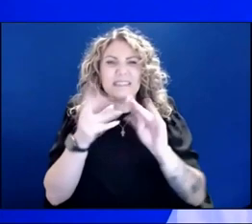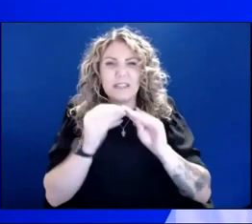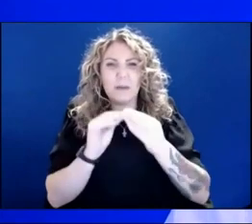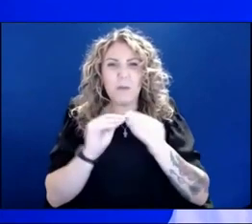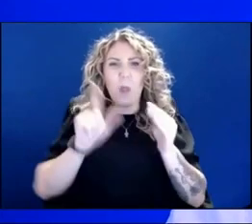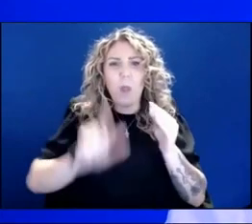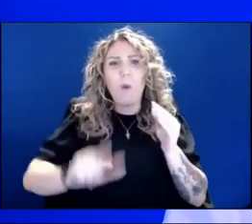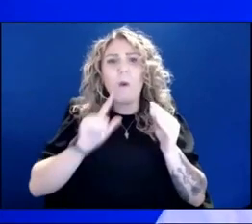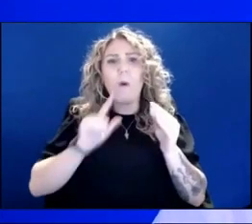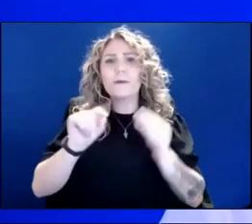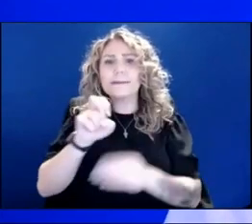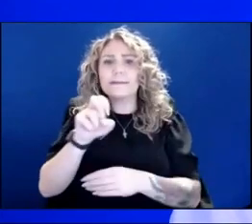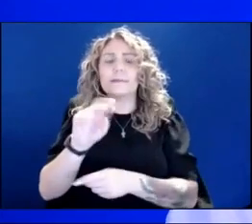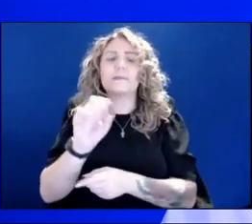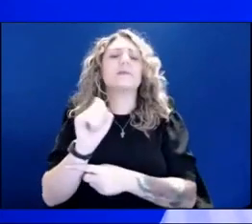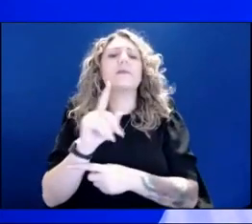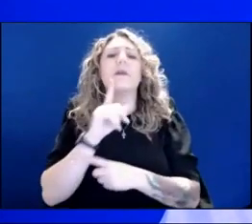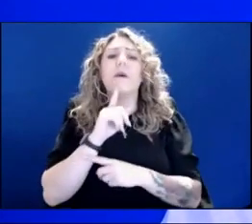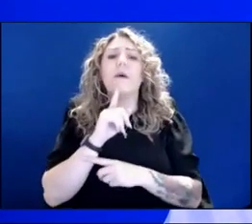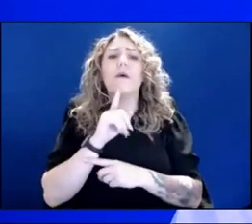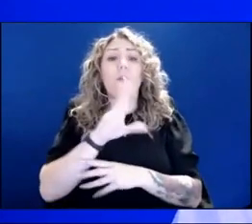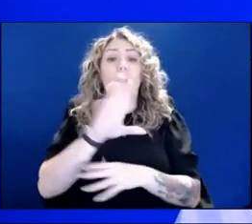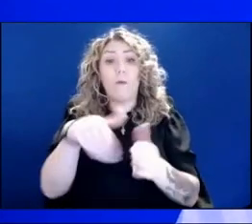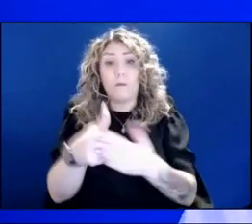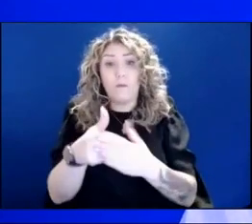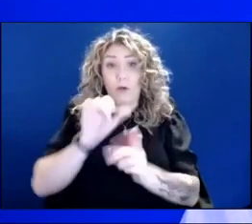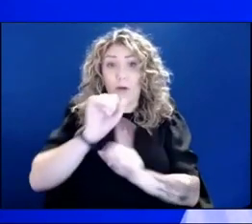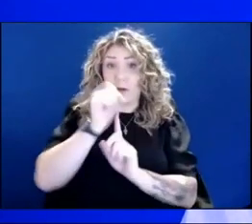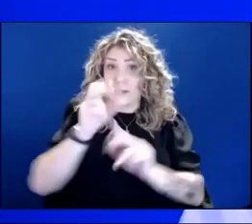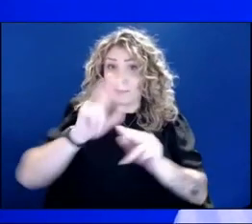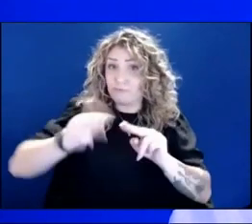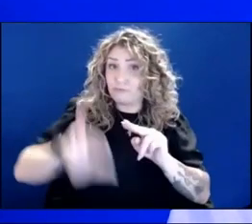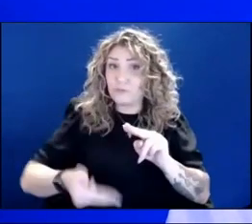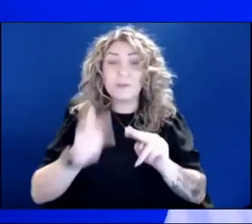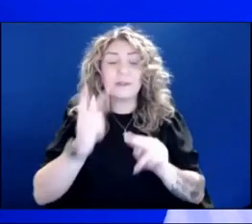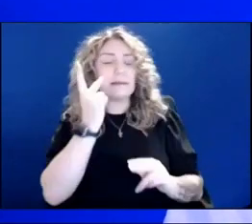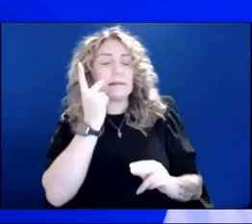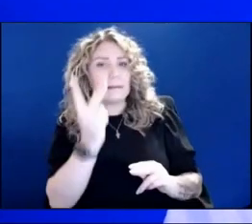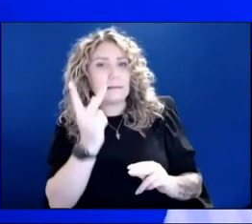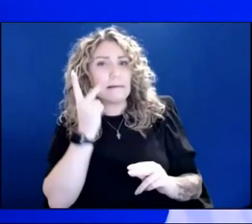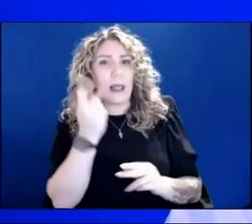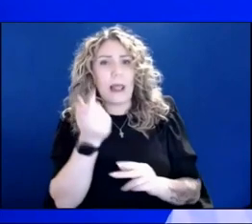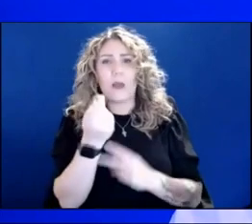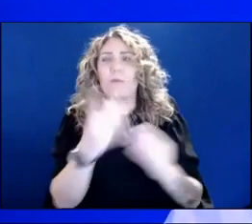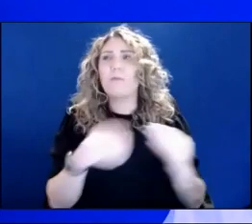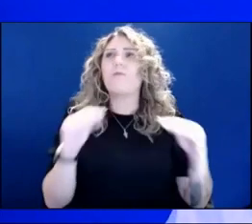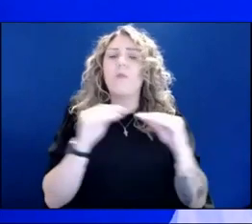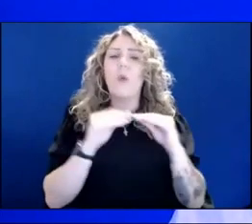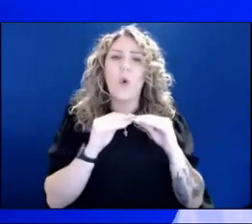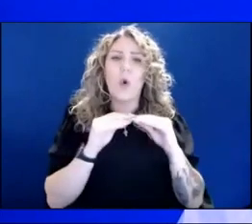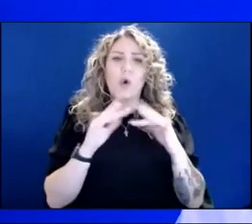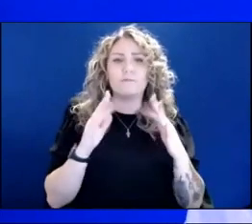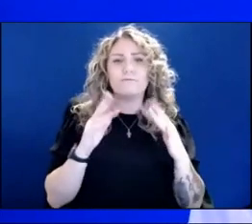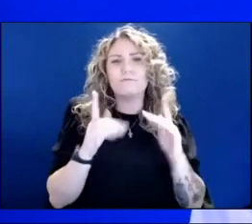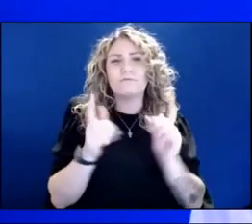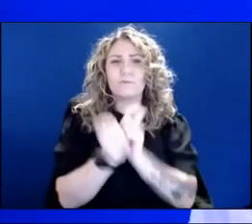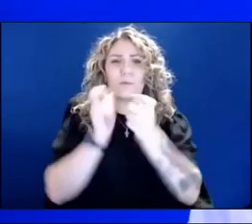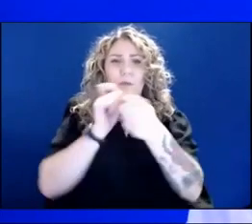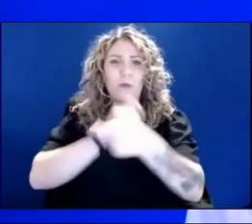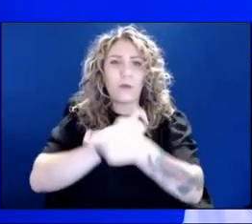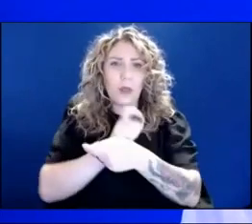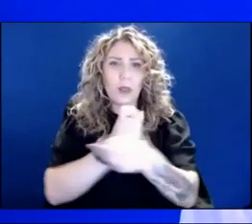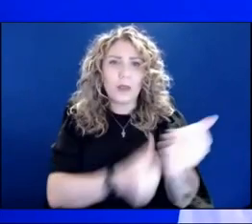overall cases are continuing to go down, even though we're seeing a little bit more of a switch to the predominance of